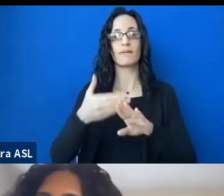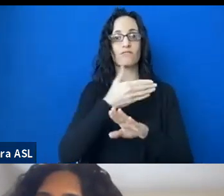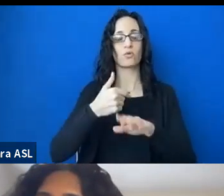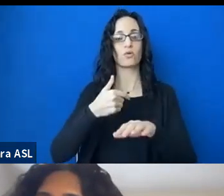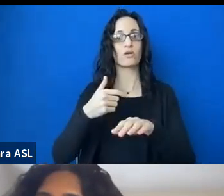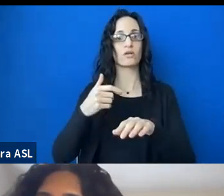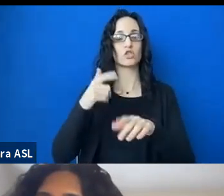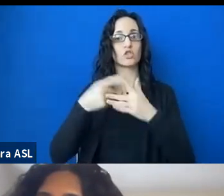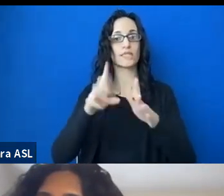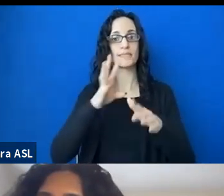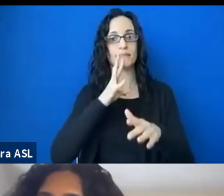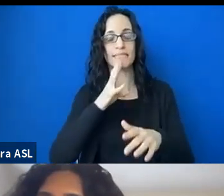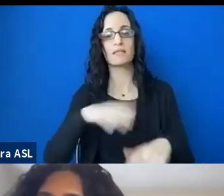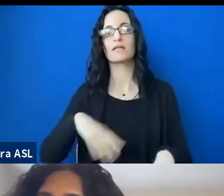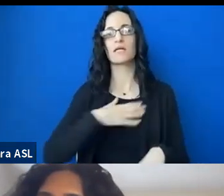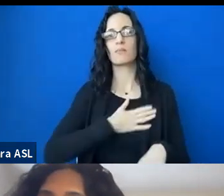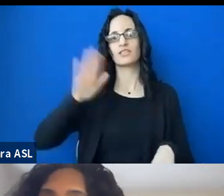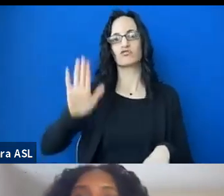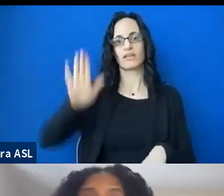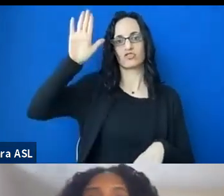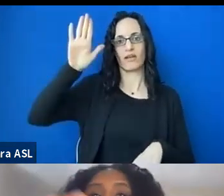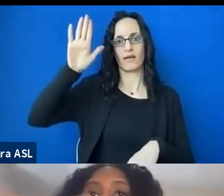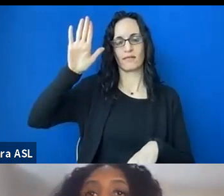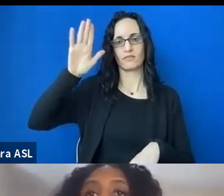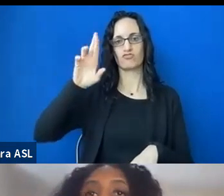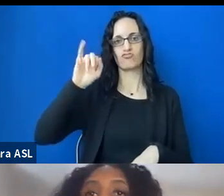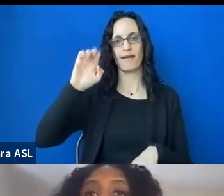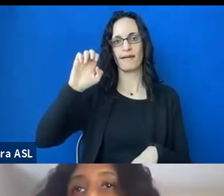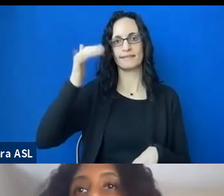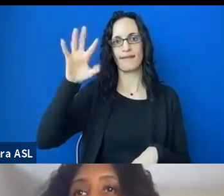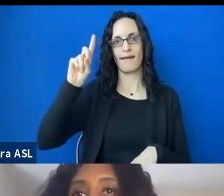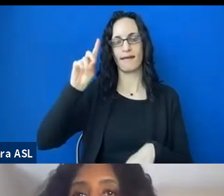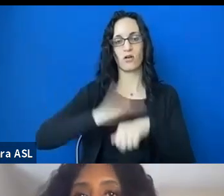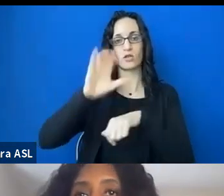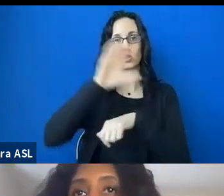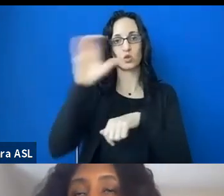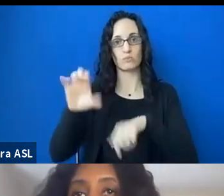so we can identify you when it's your turn to testify.